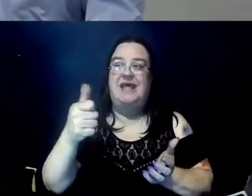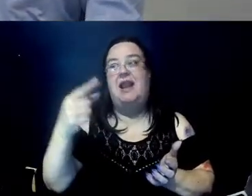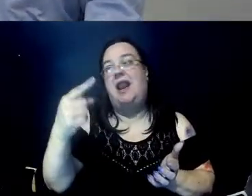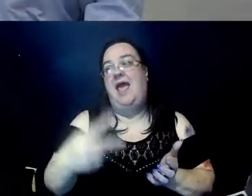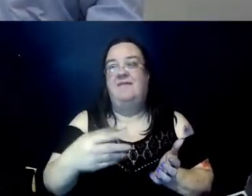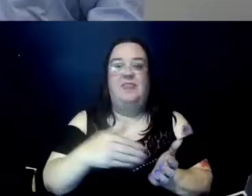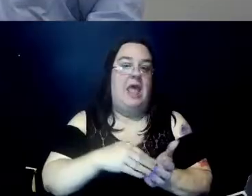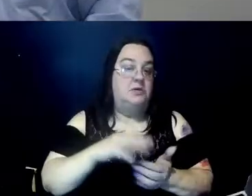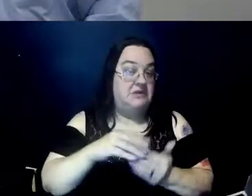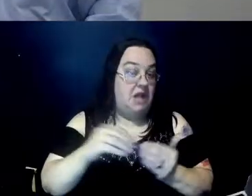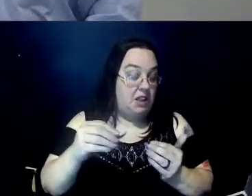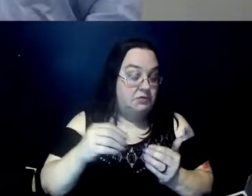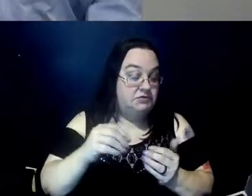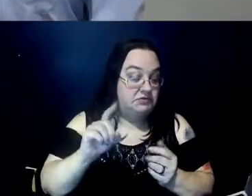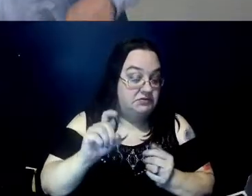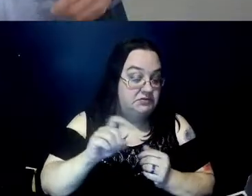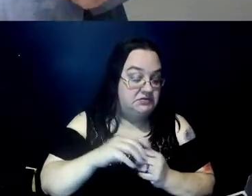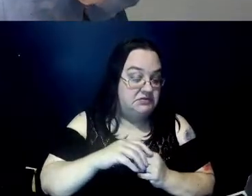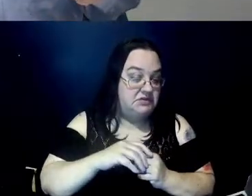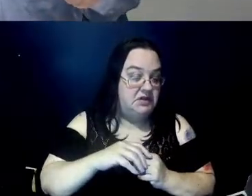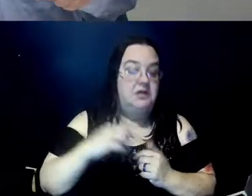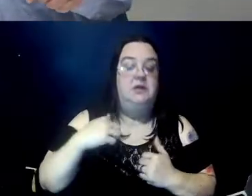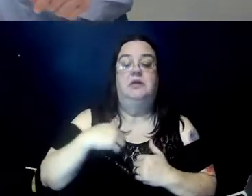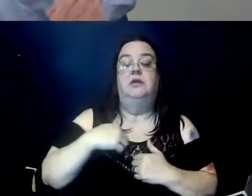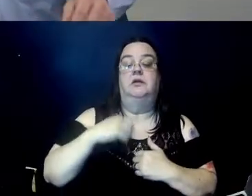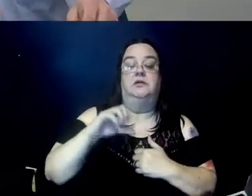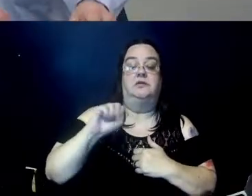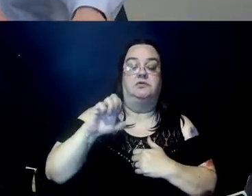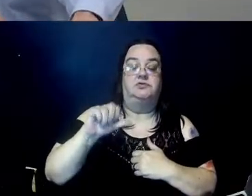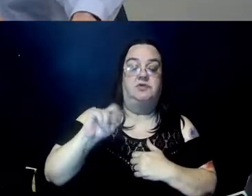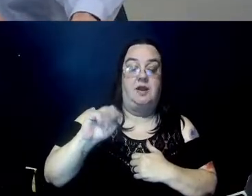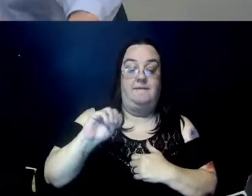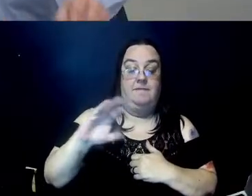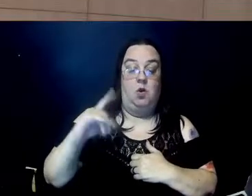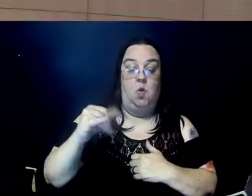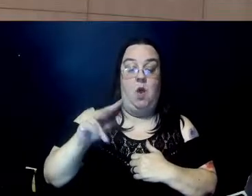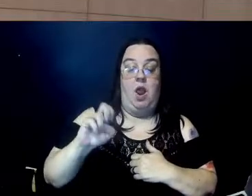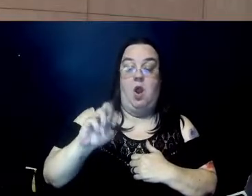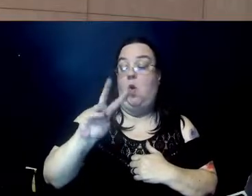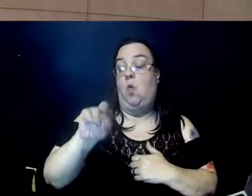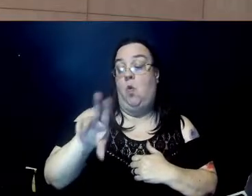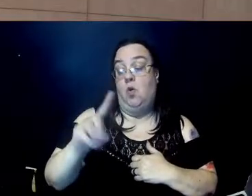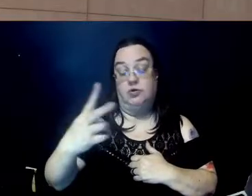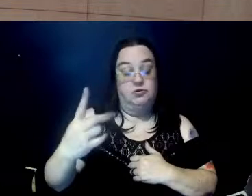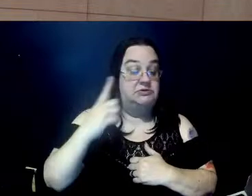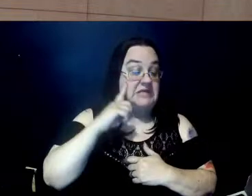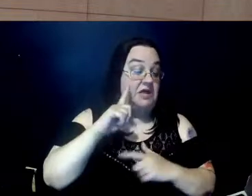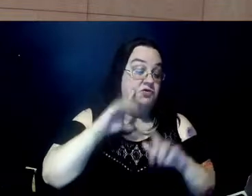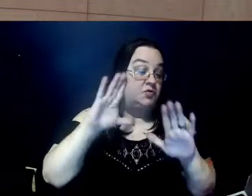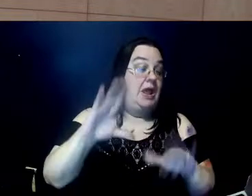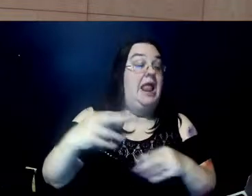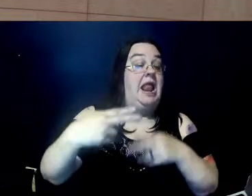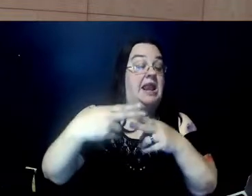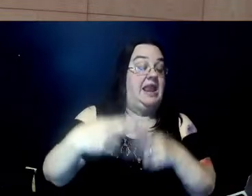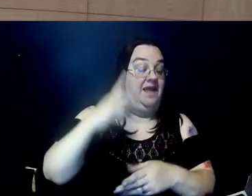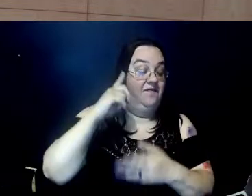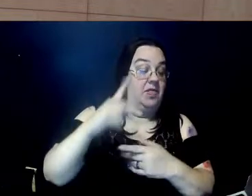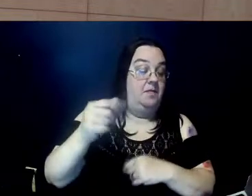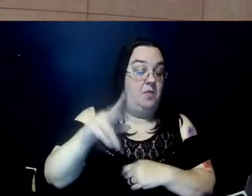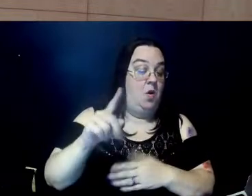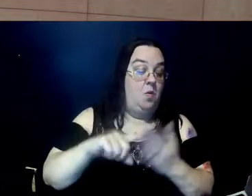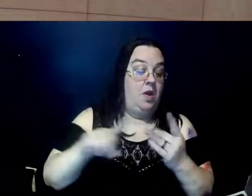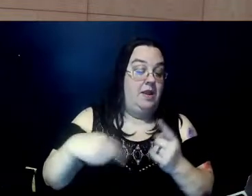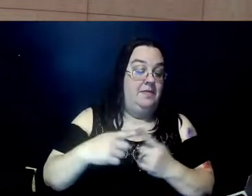Okay. Sean McGuire, Ward 2, sounds great. And a name for this park, what about the late